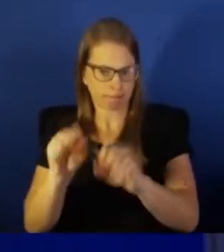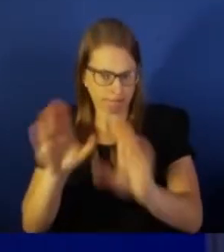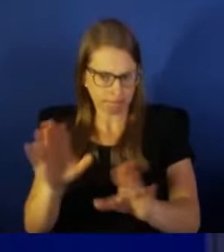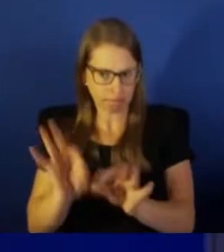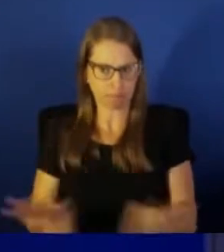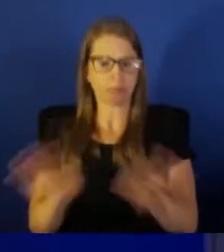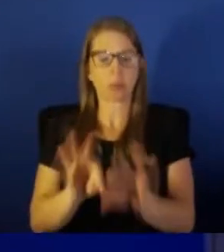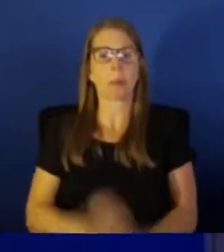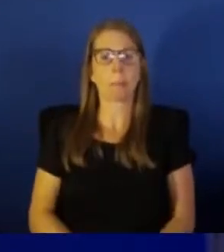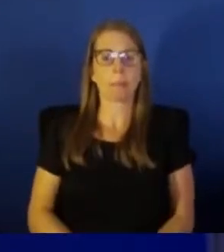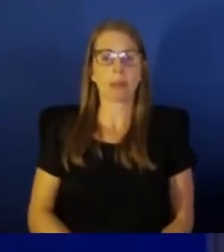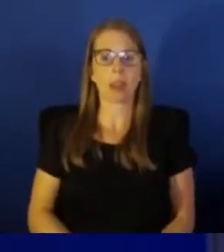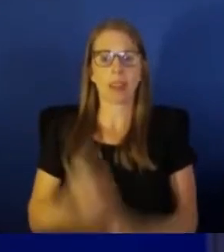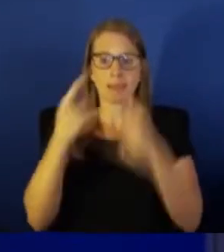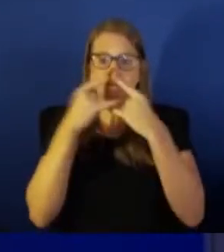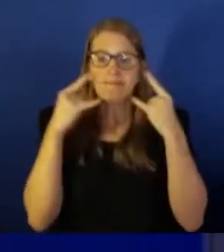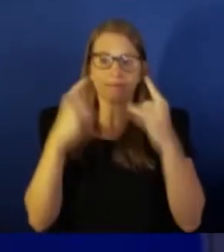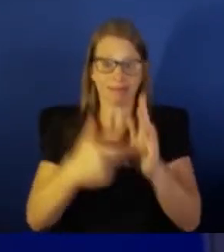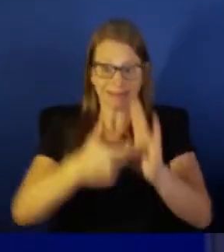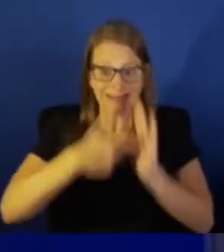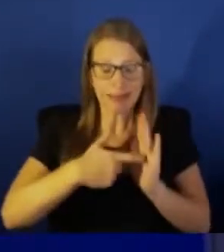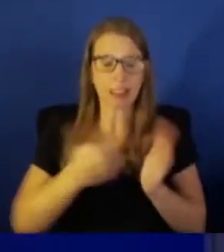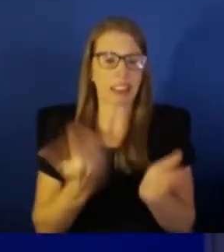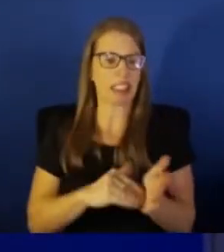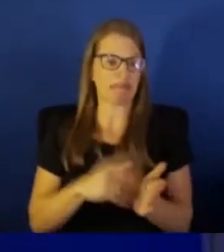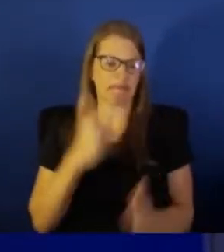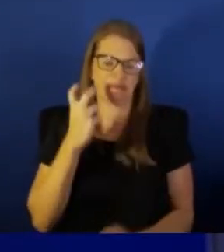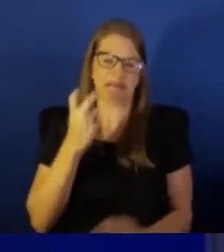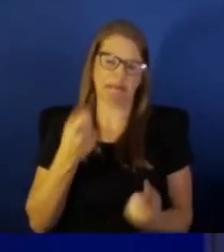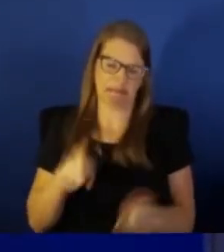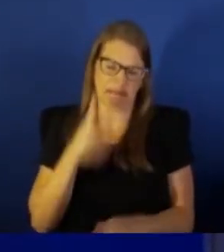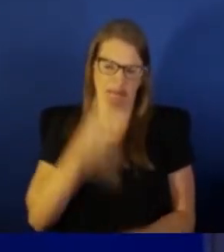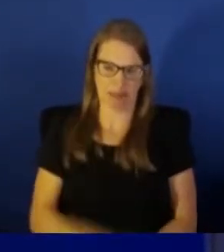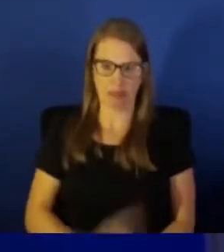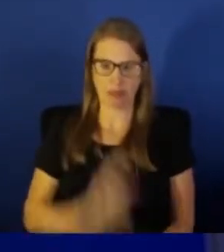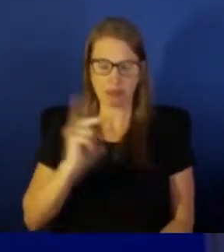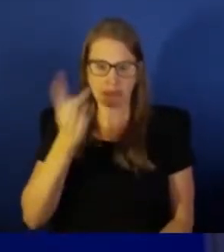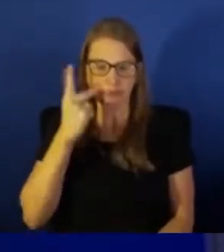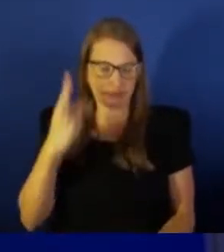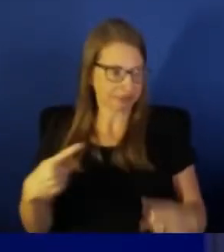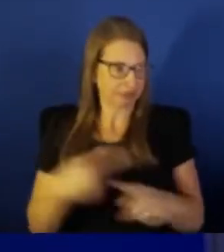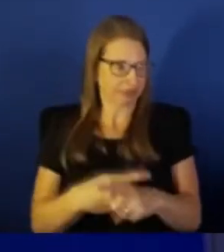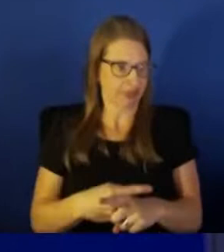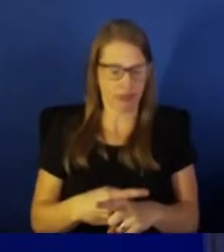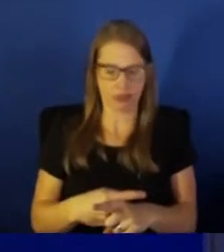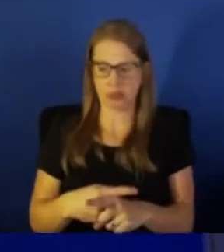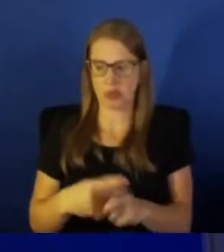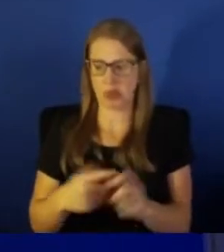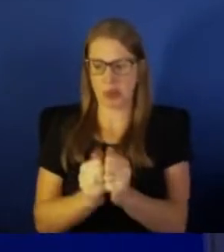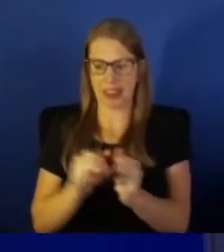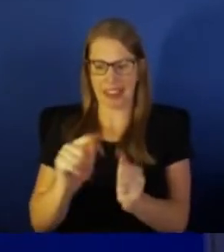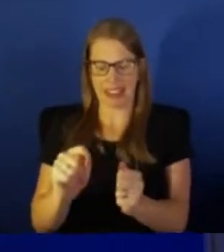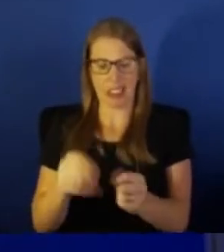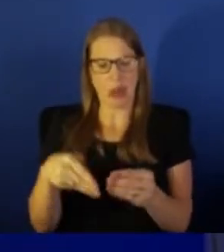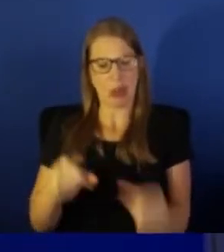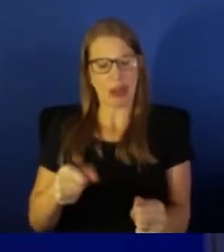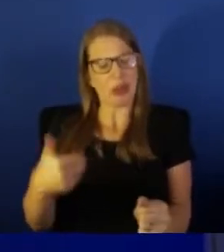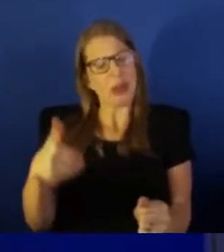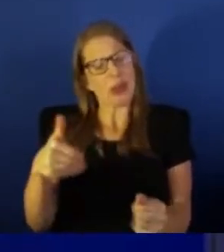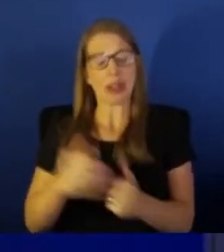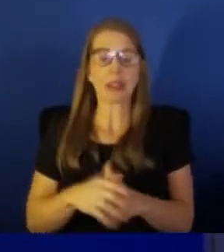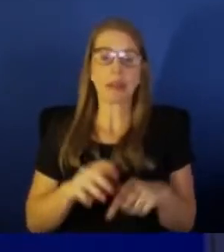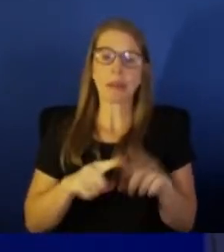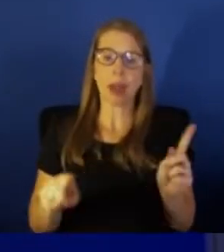large-scale mask mandates again. The politics, the discourse, everything around it certainly has been threatening, but importantly,